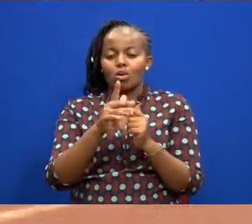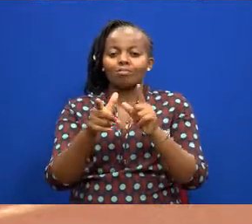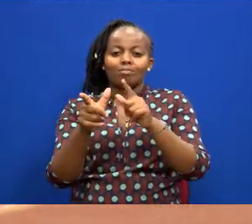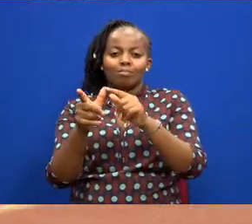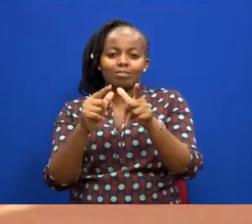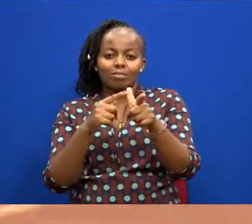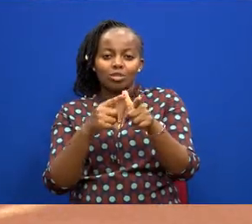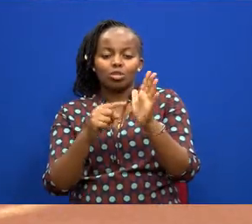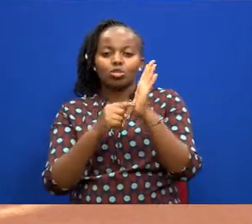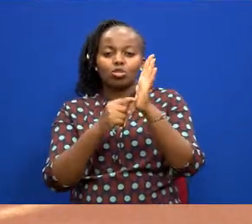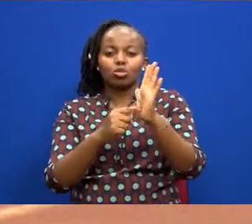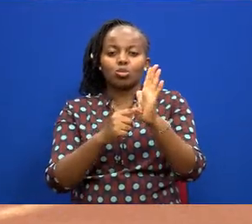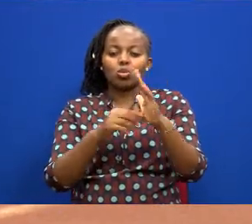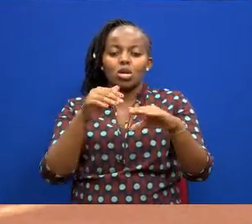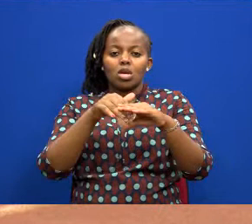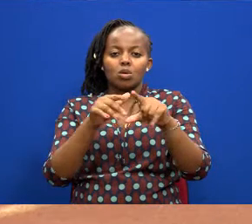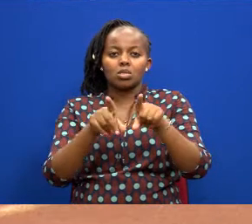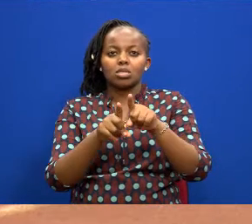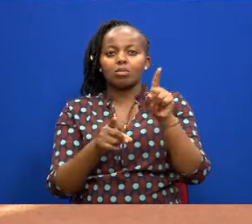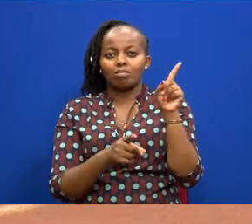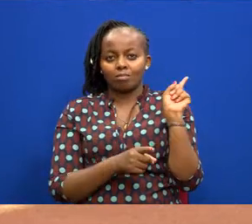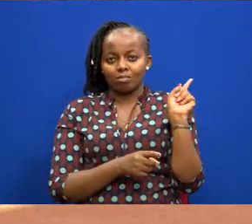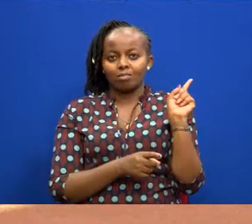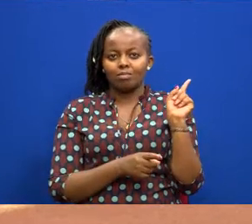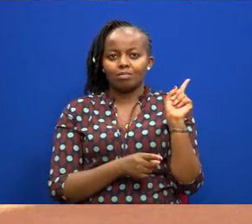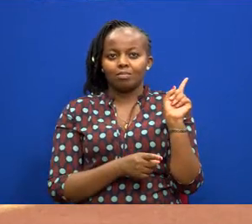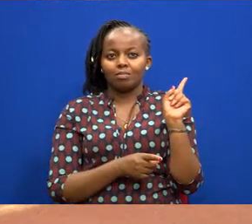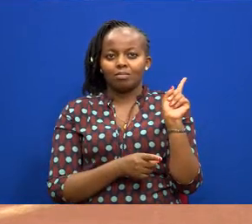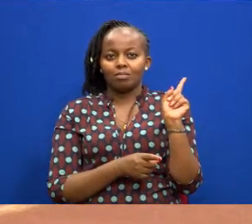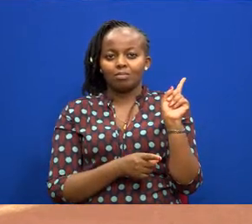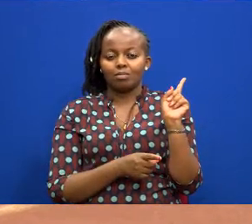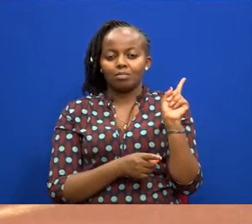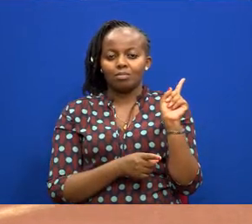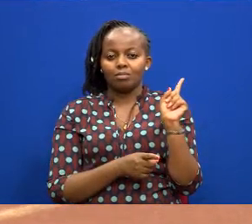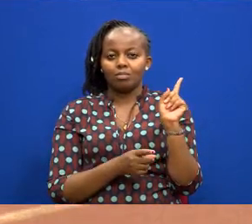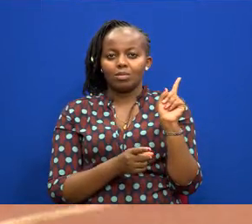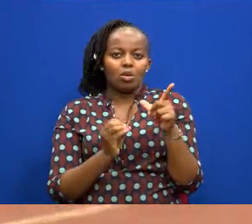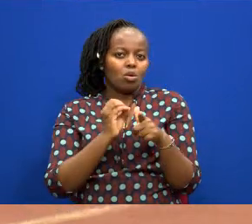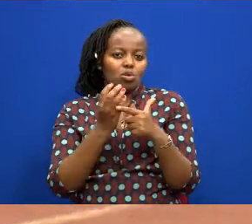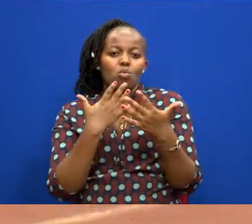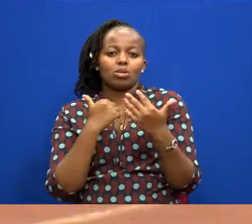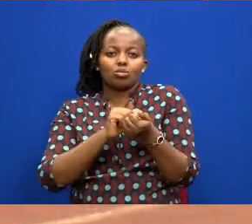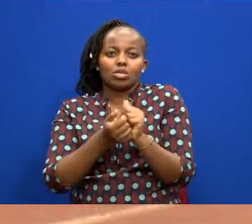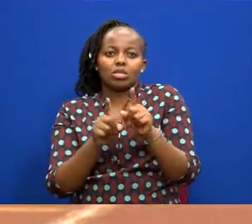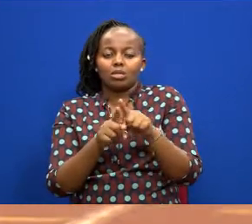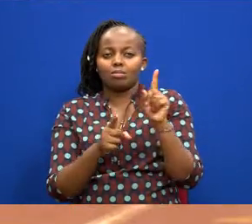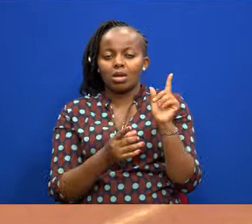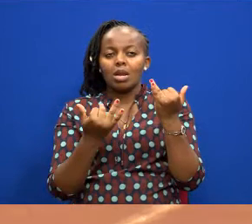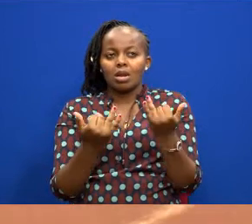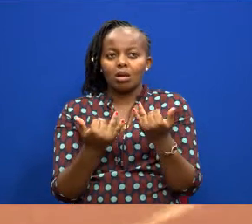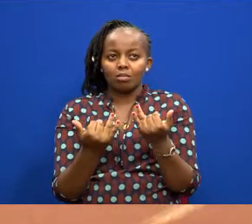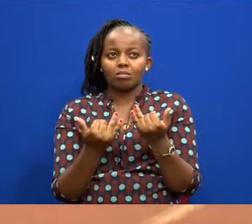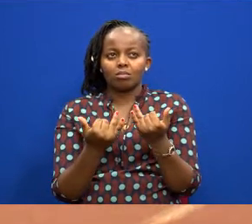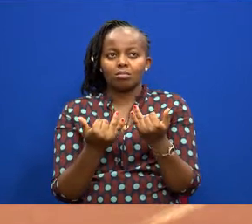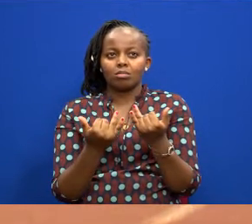point inwards if you like them in that position, or if you want them to be in this position. At this